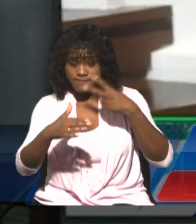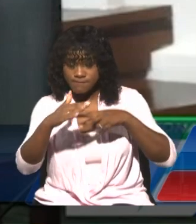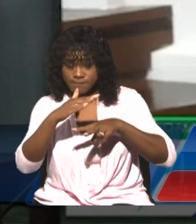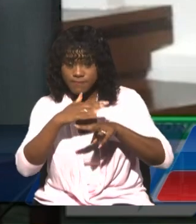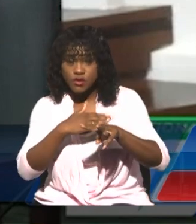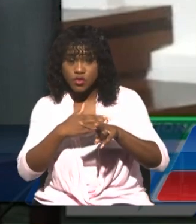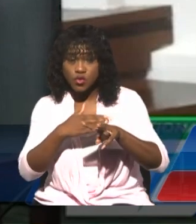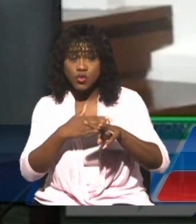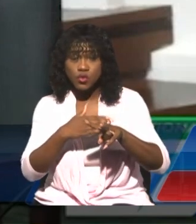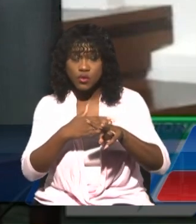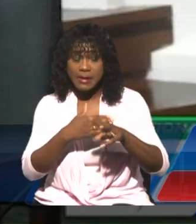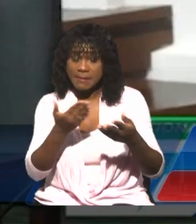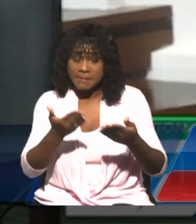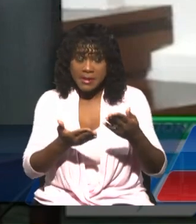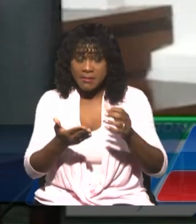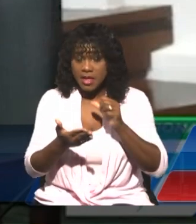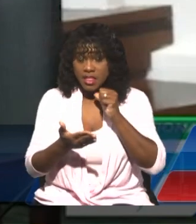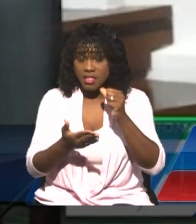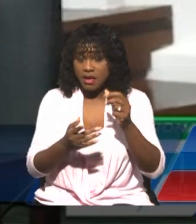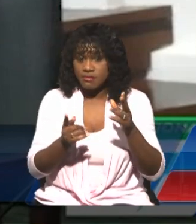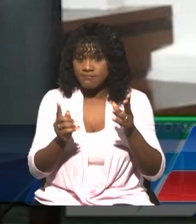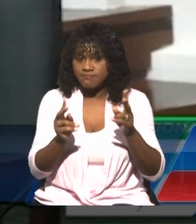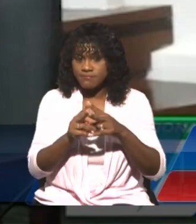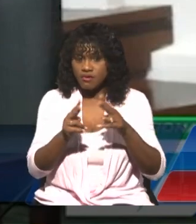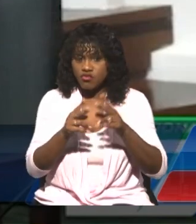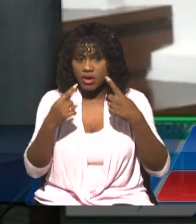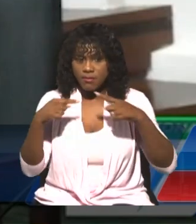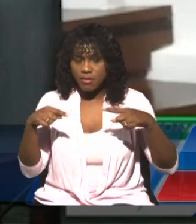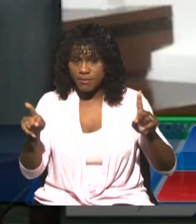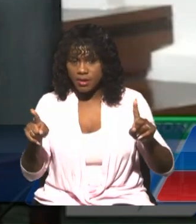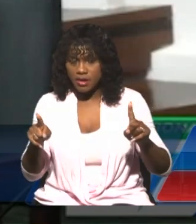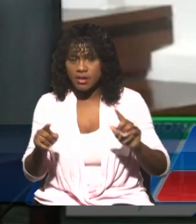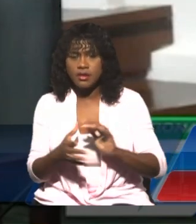time was not the popular view or the winning view, whatever,